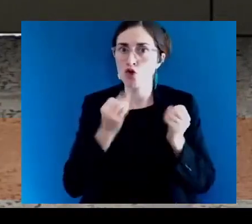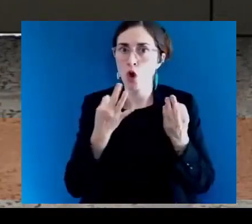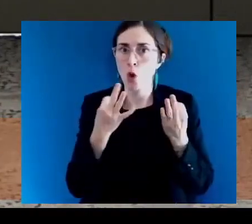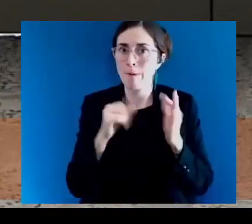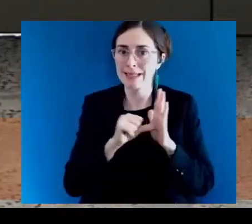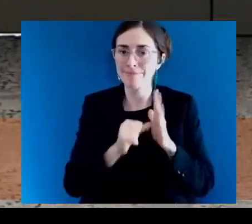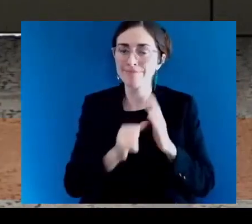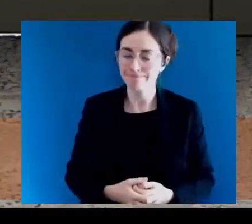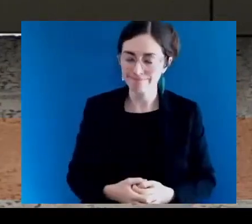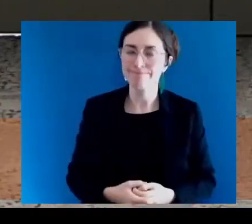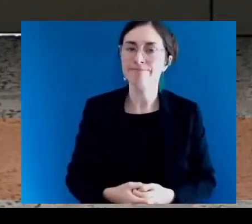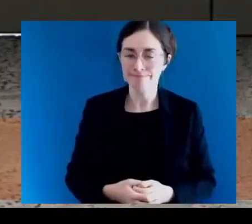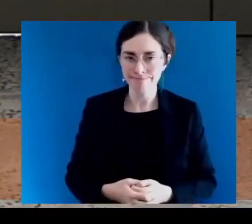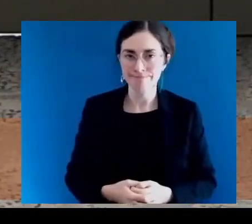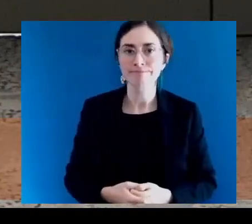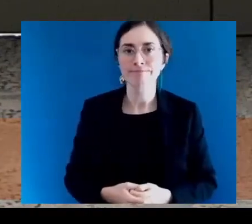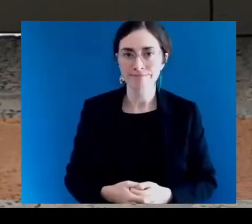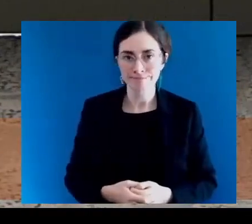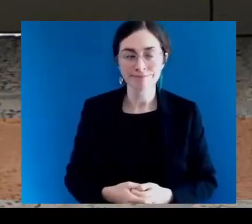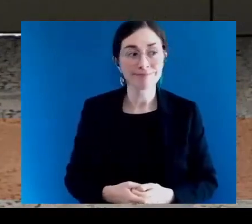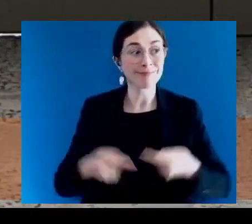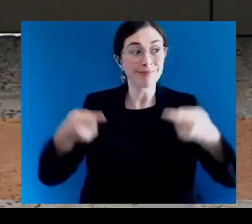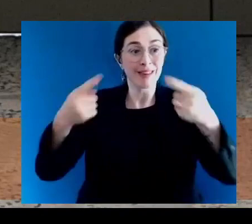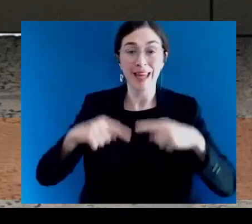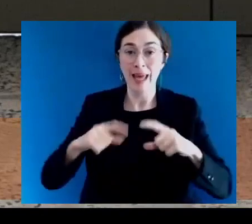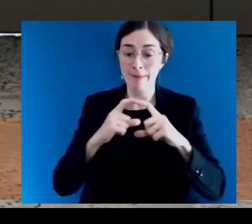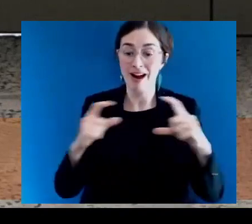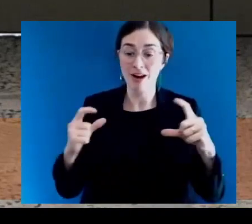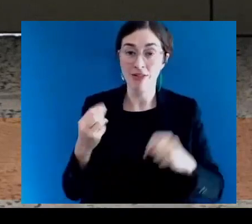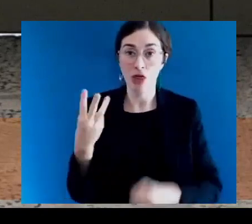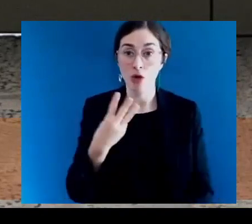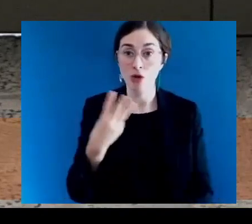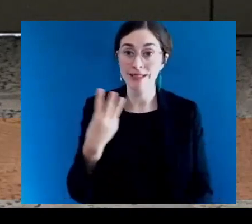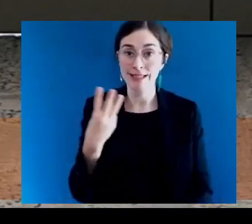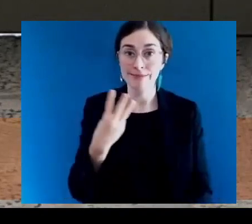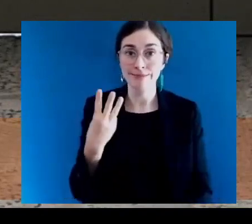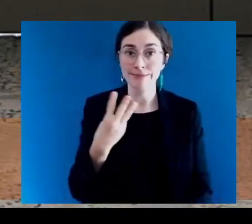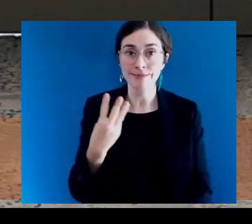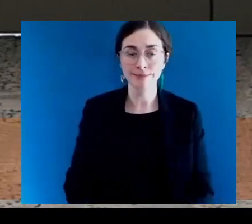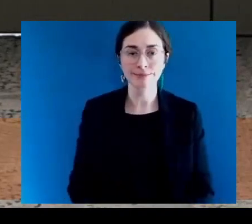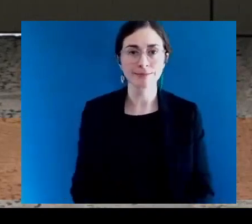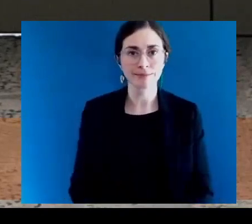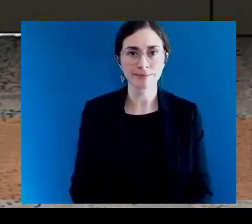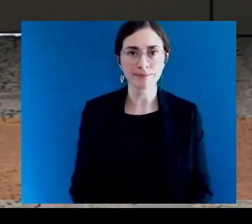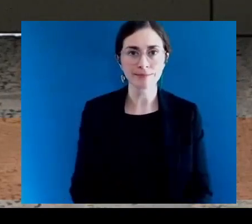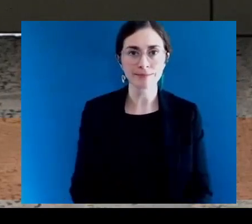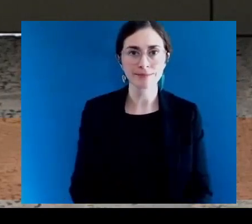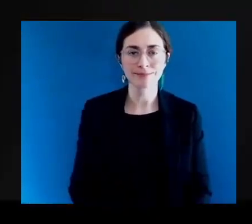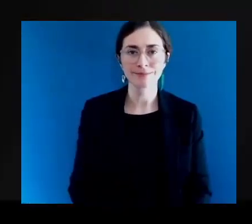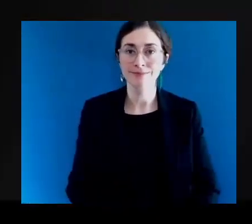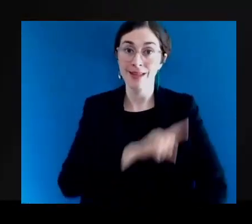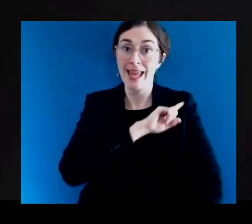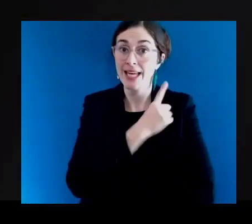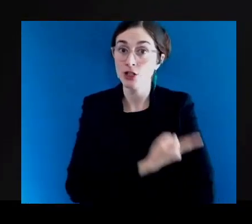Then we look at paragraph 13 of that same on that same page in terms of energy.